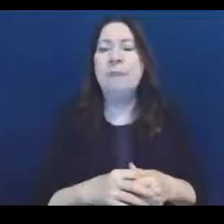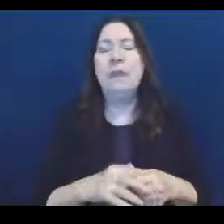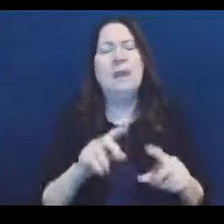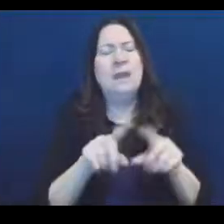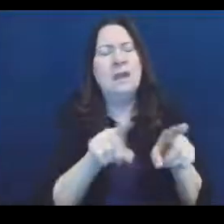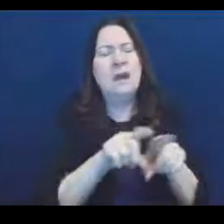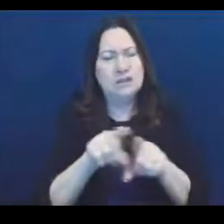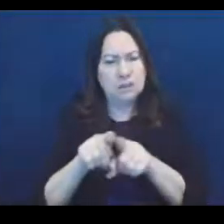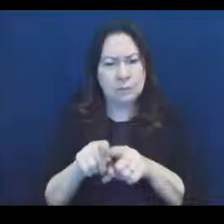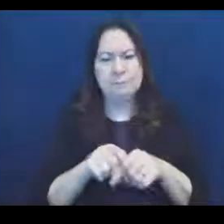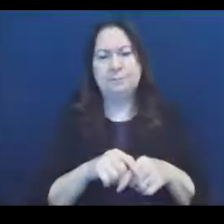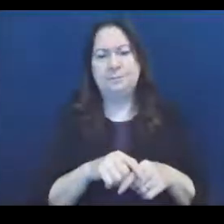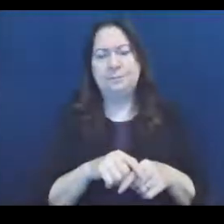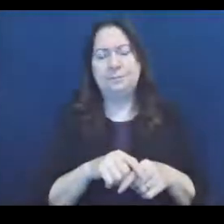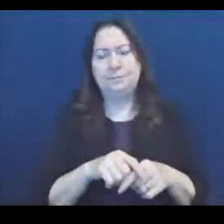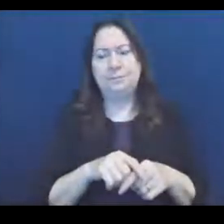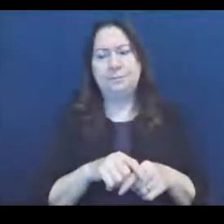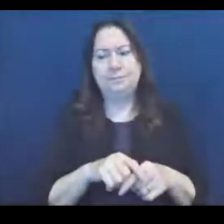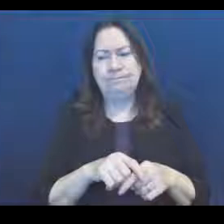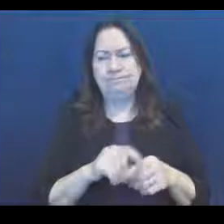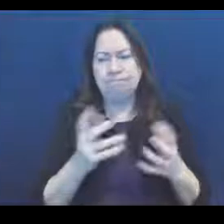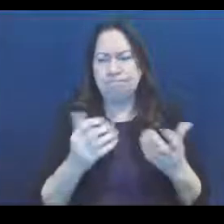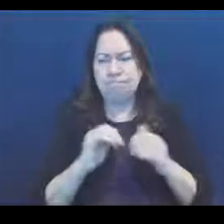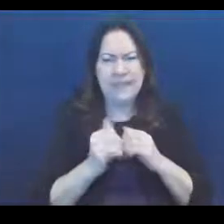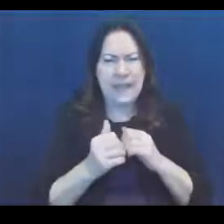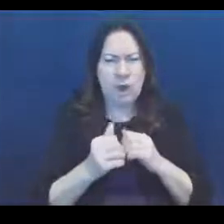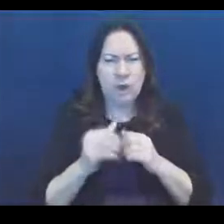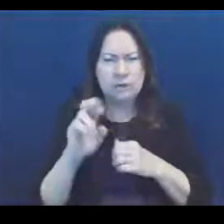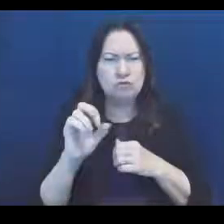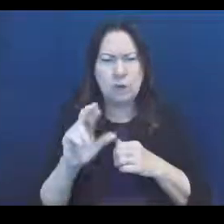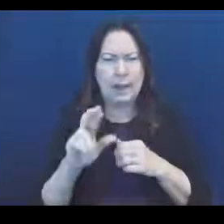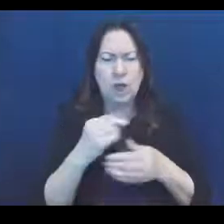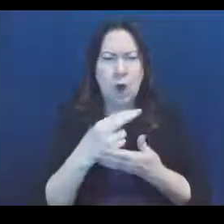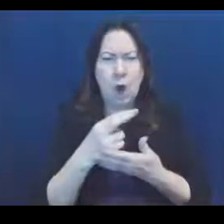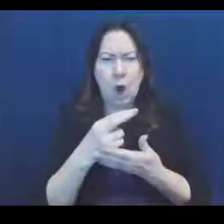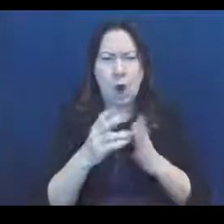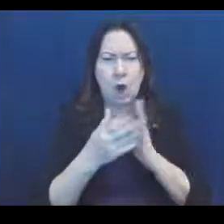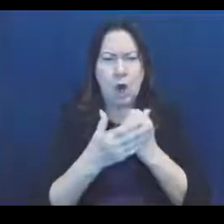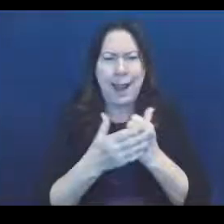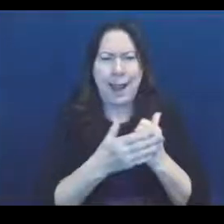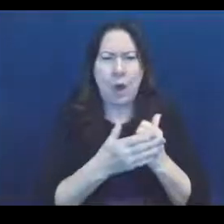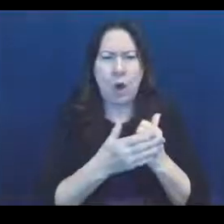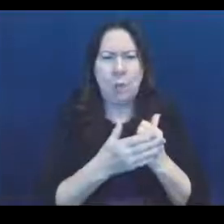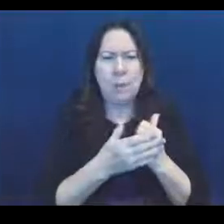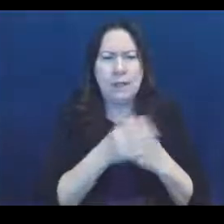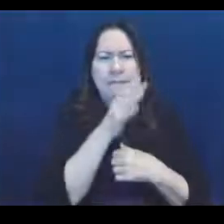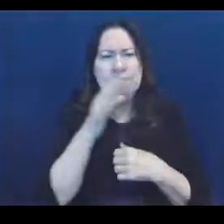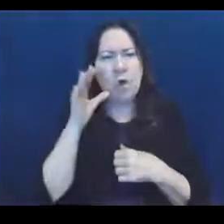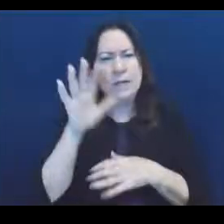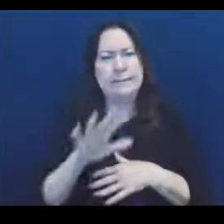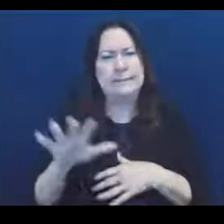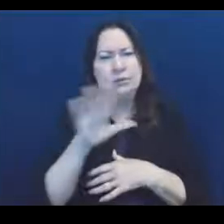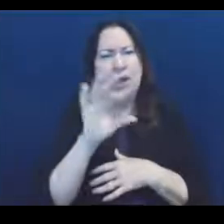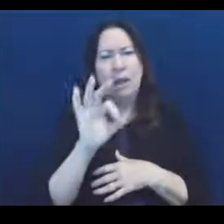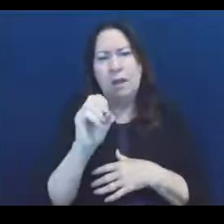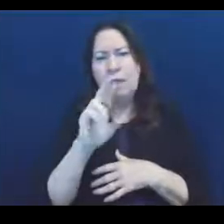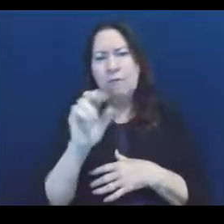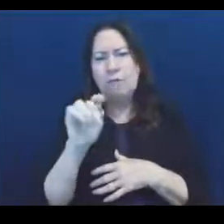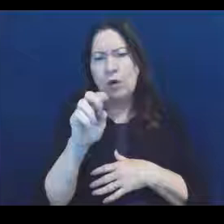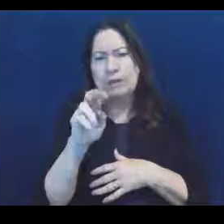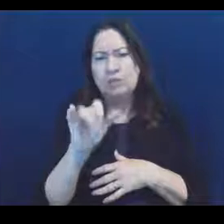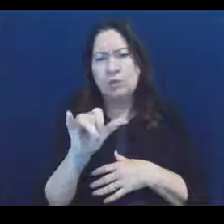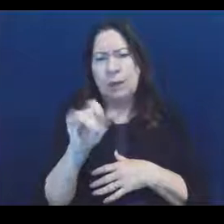also, how would radar help forestry in regards to maybe